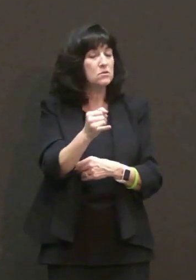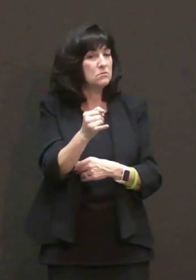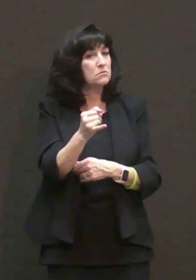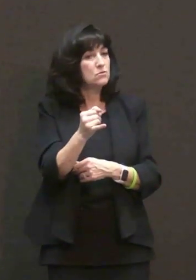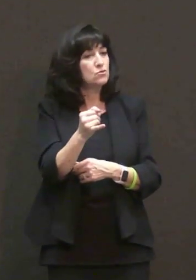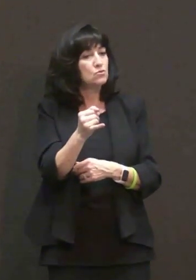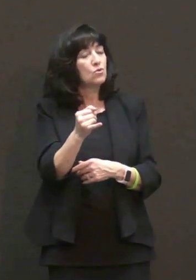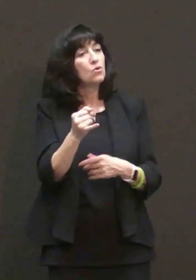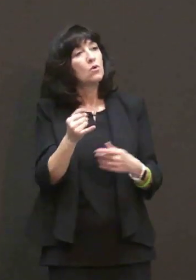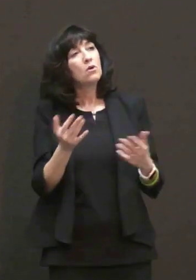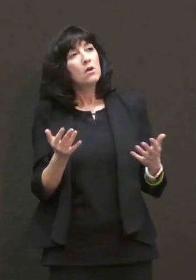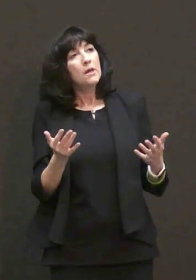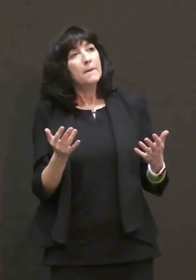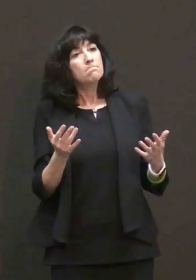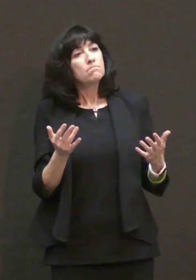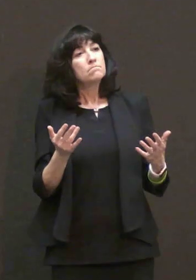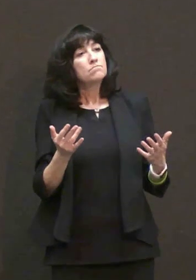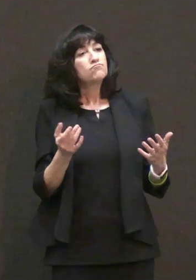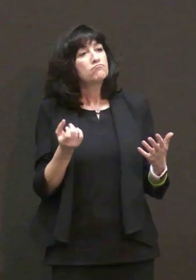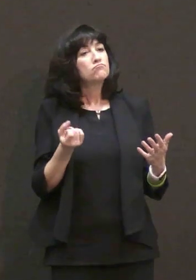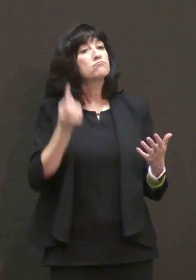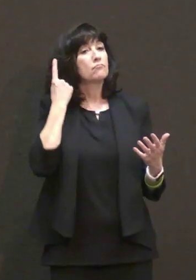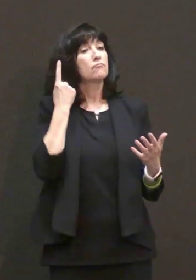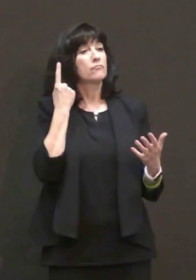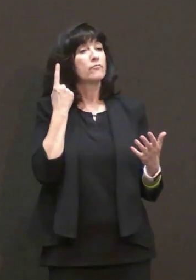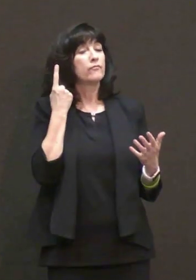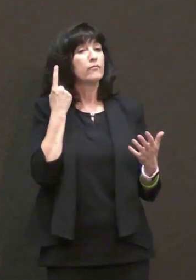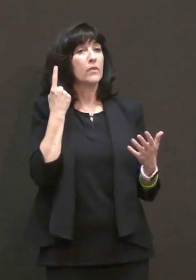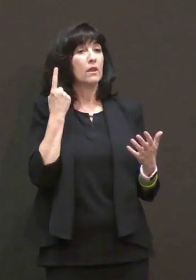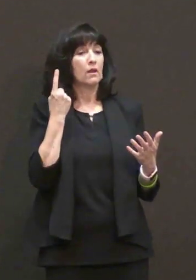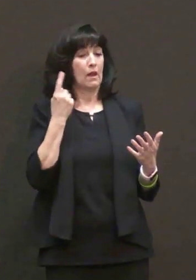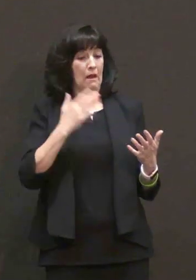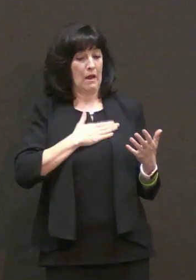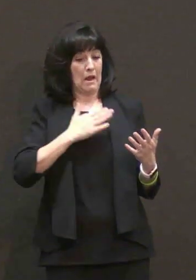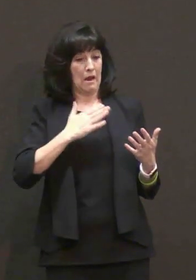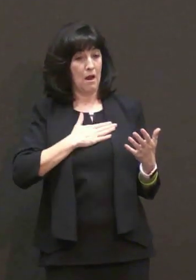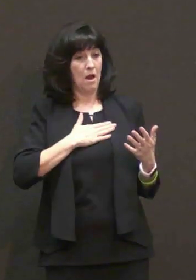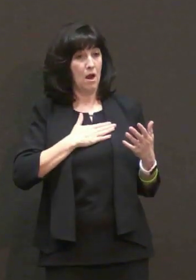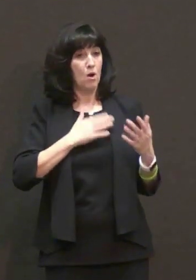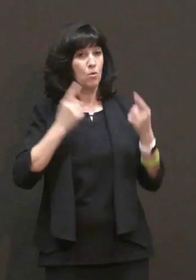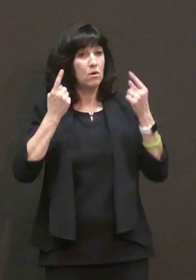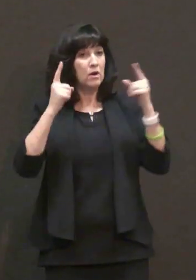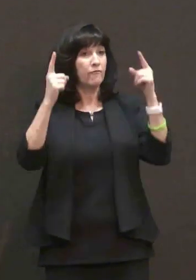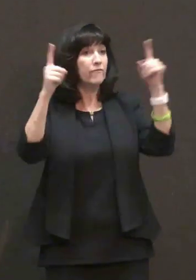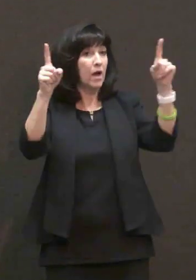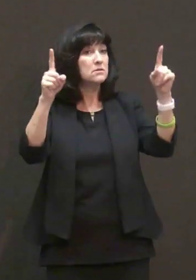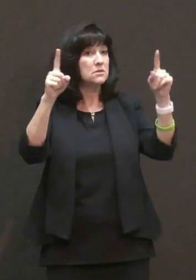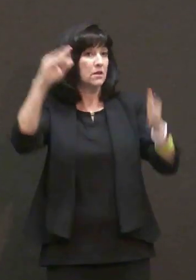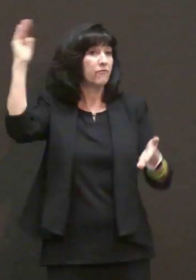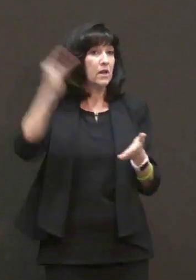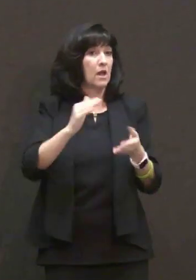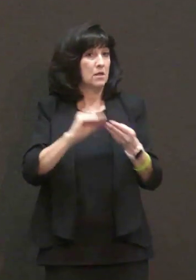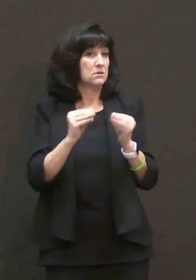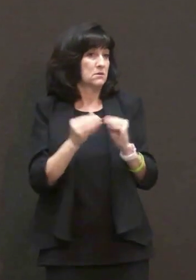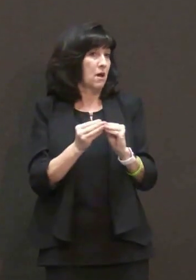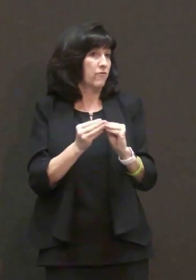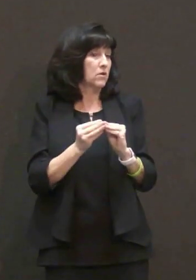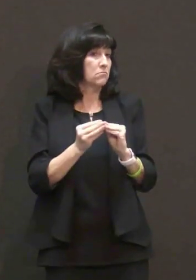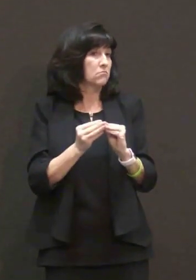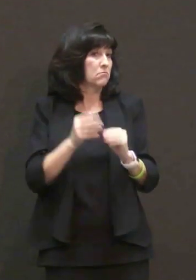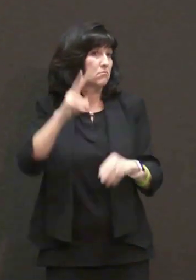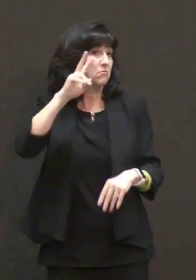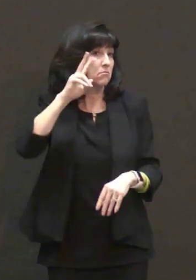So in the long term, our effectiveness in flattening that curve, we'll see, did we